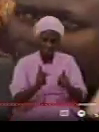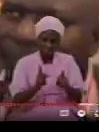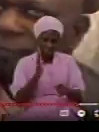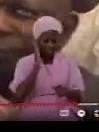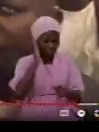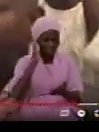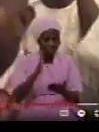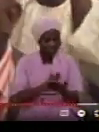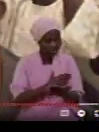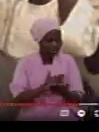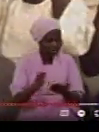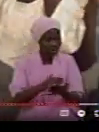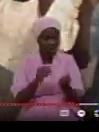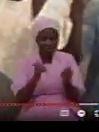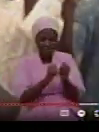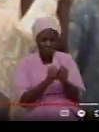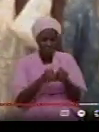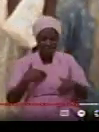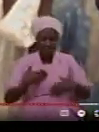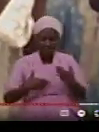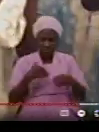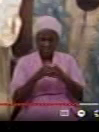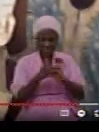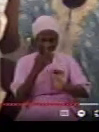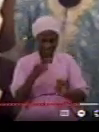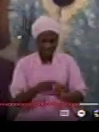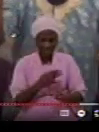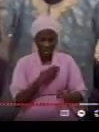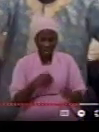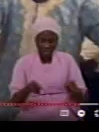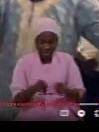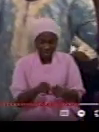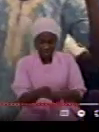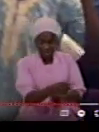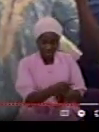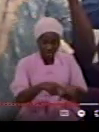sing with joy. And as they go back home